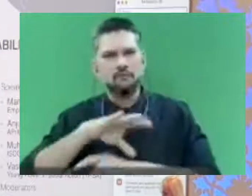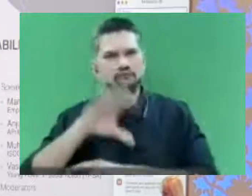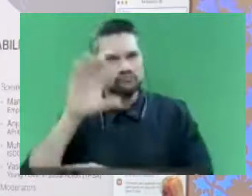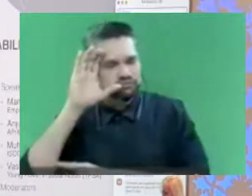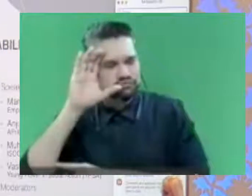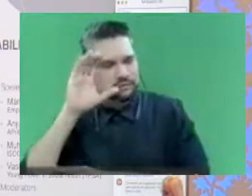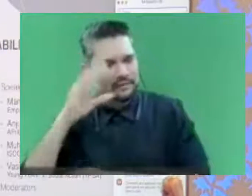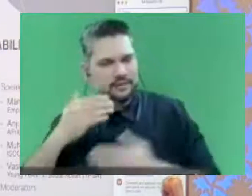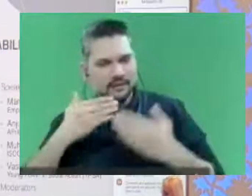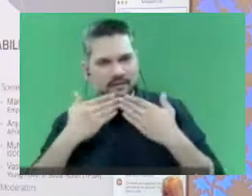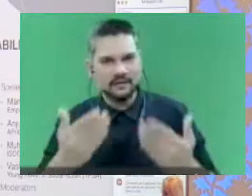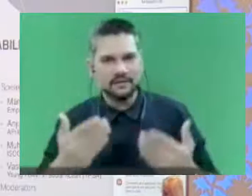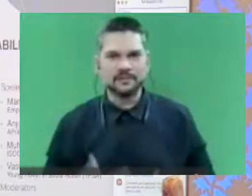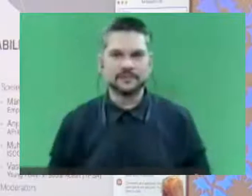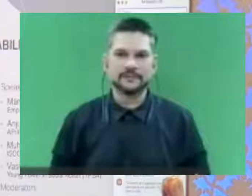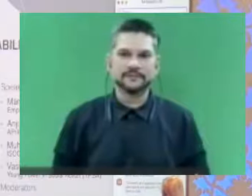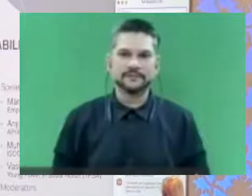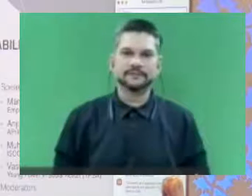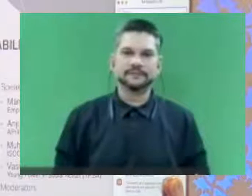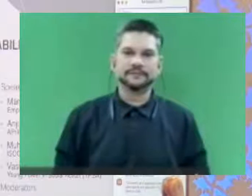Vashkar.